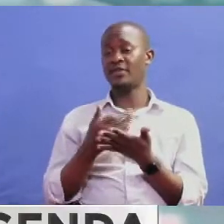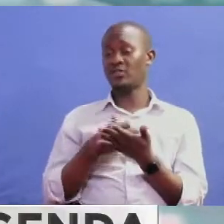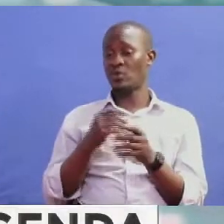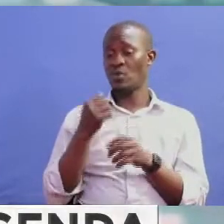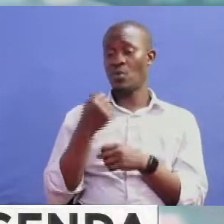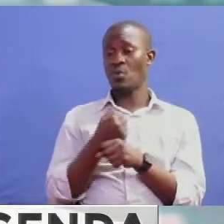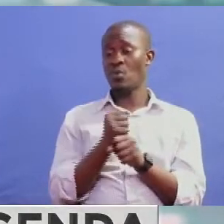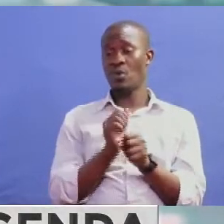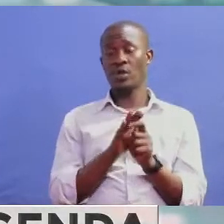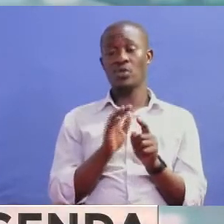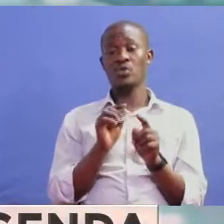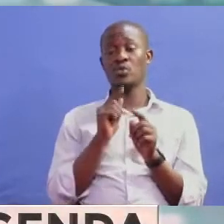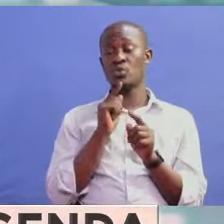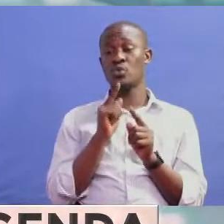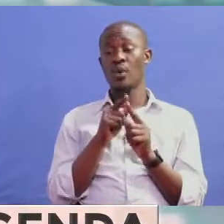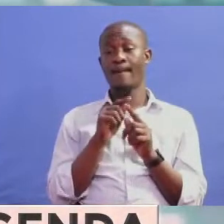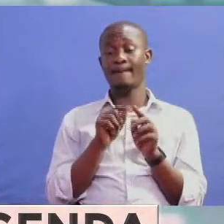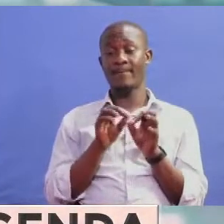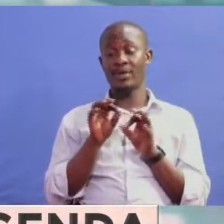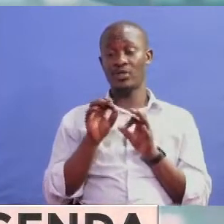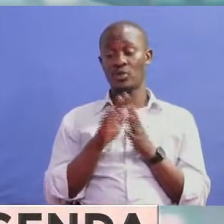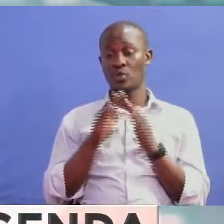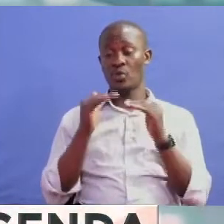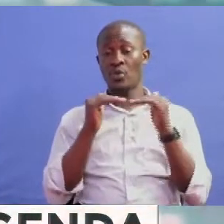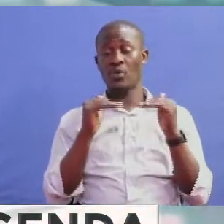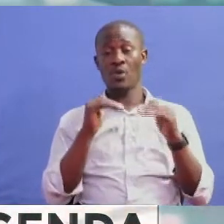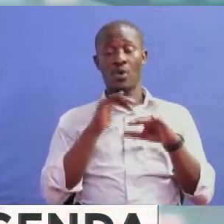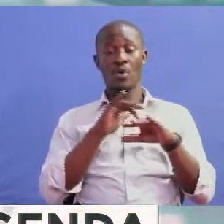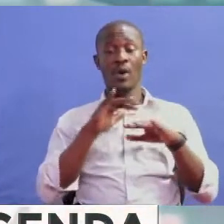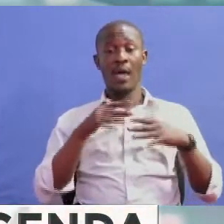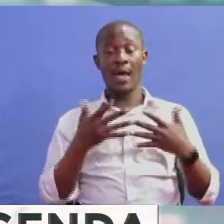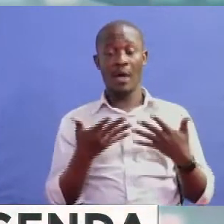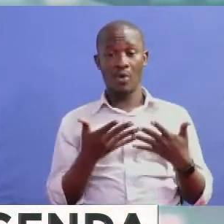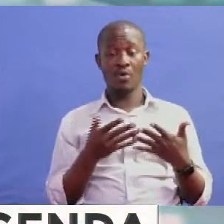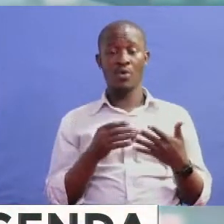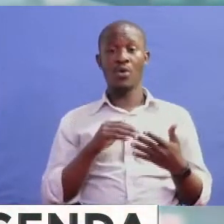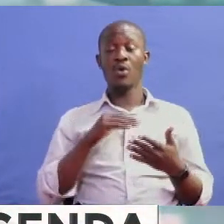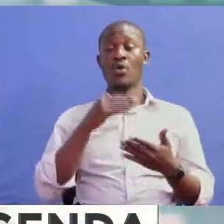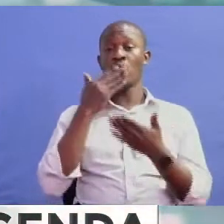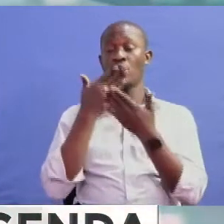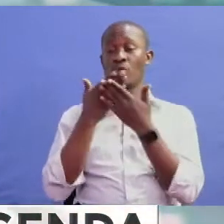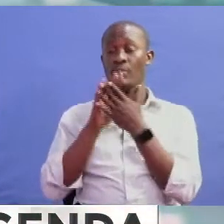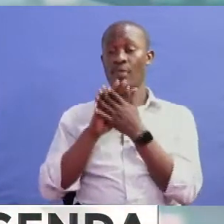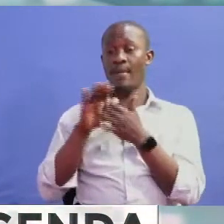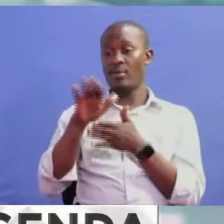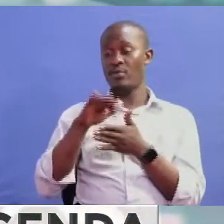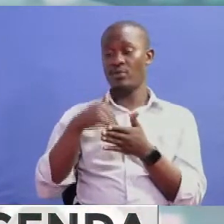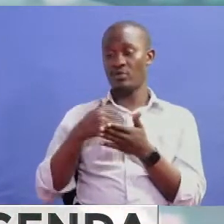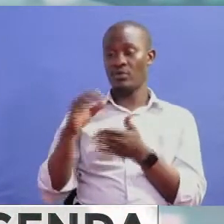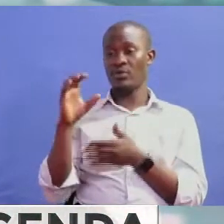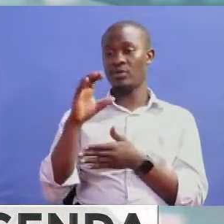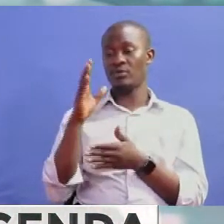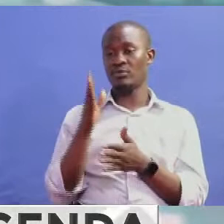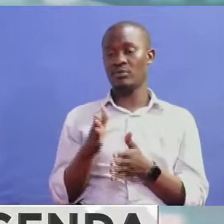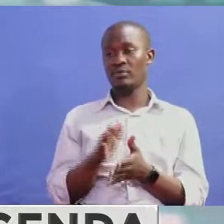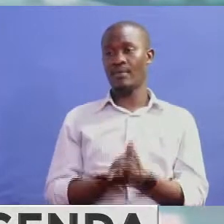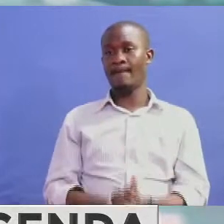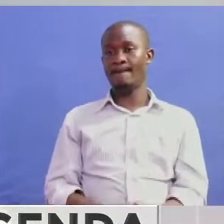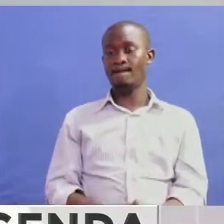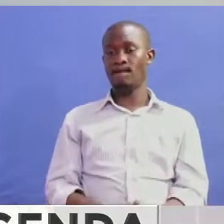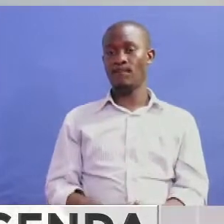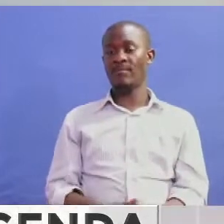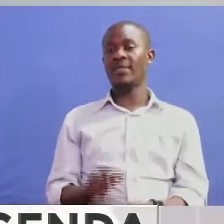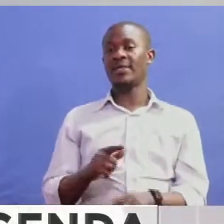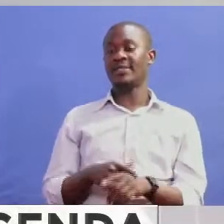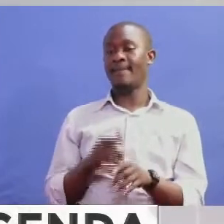are measured or to a certain level on how you appreciate the place of customer in the organization. Now, as we